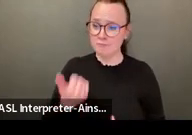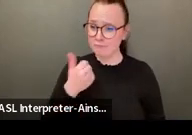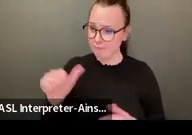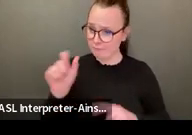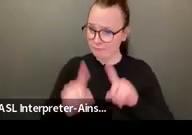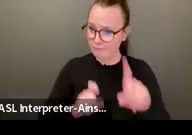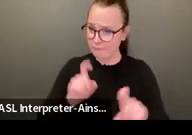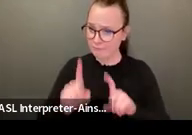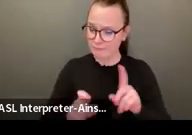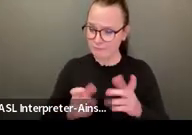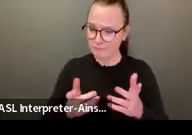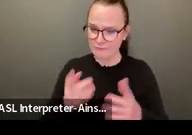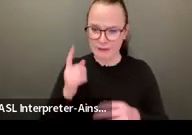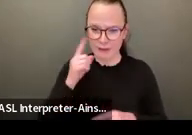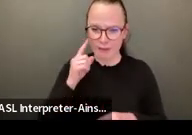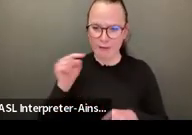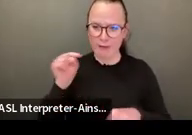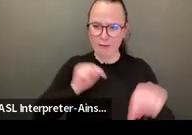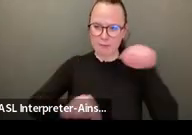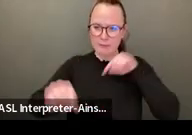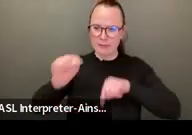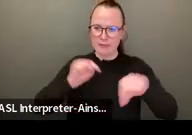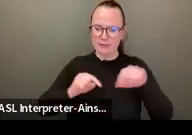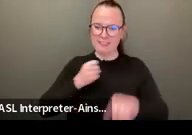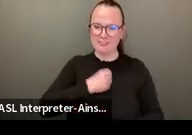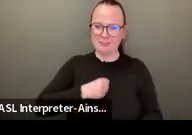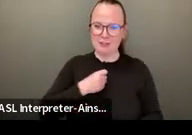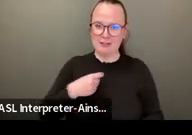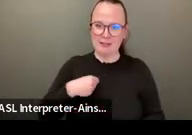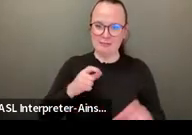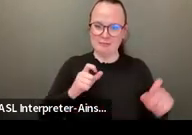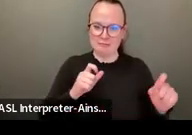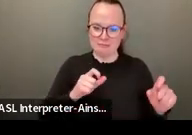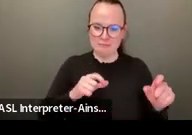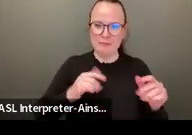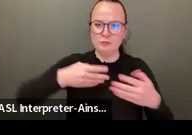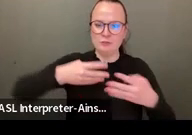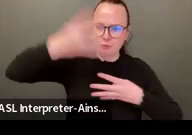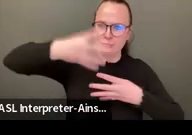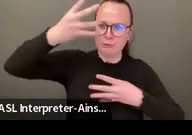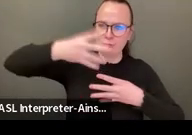at the beginning? Sorry, I'm running up to the beginning of the comments where,